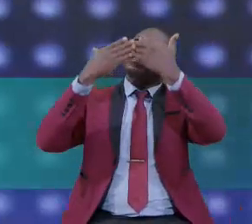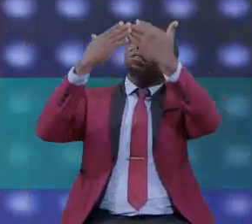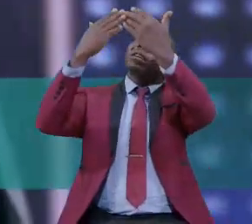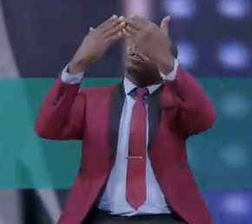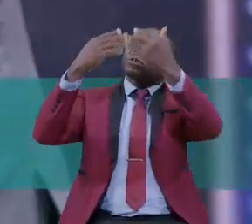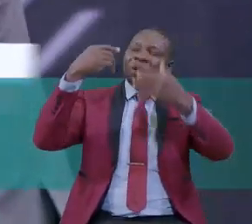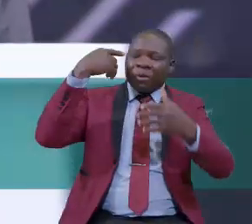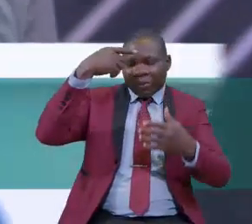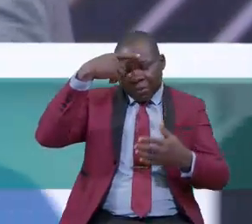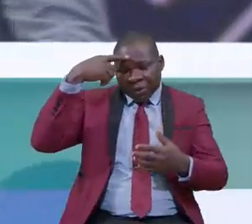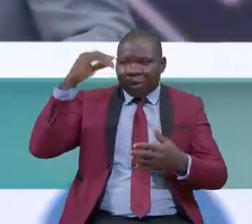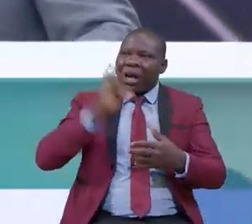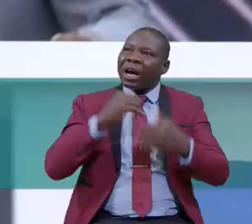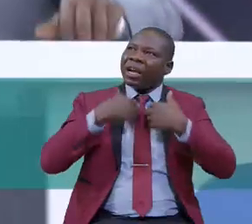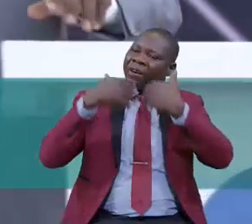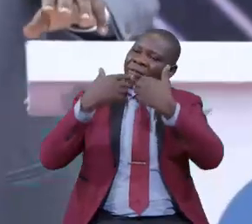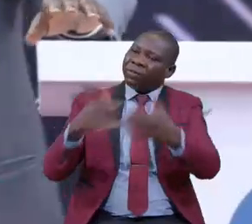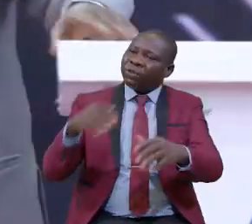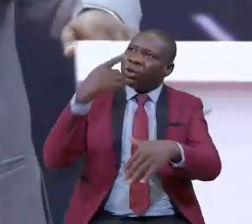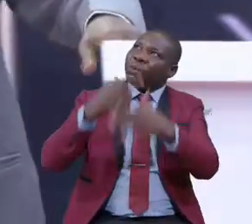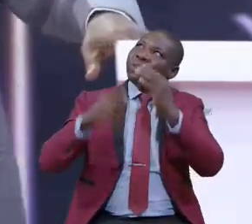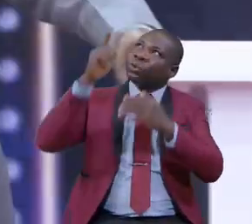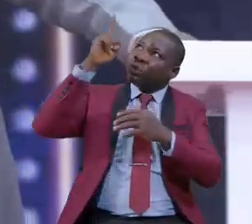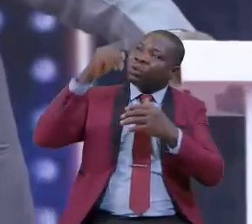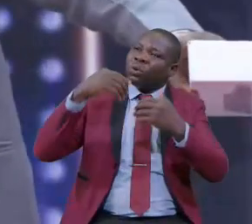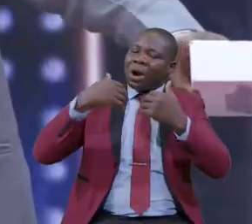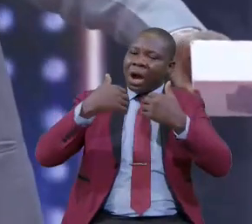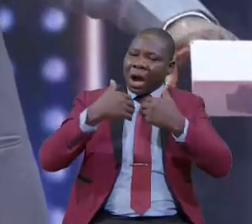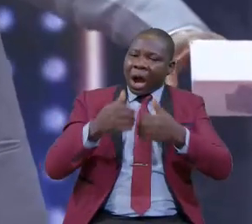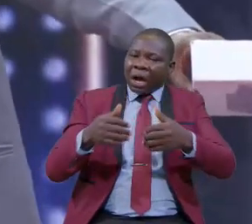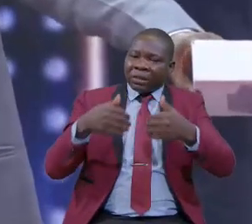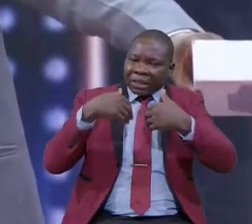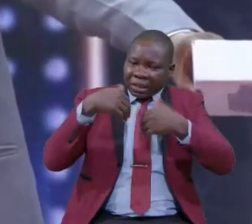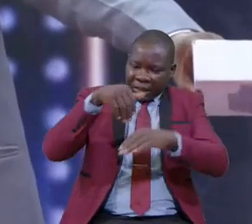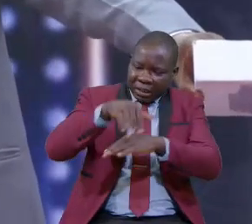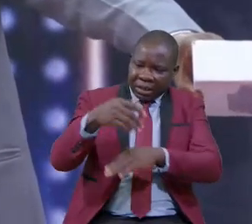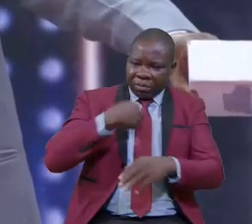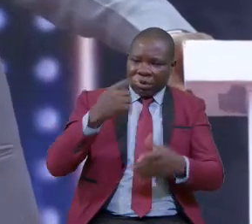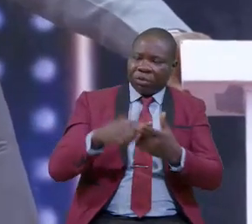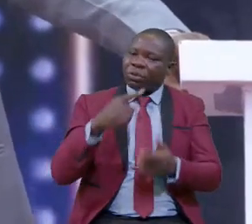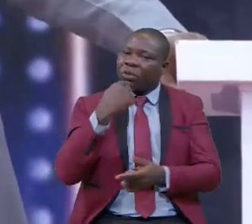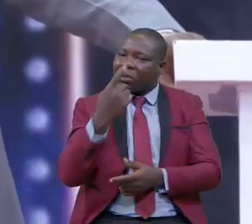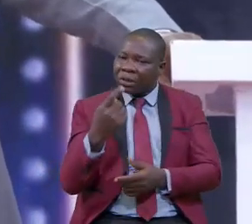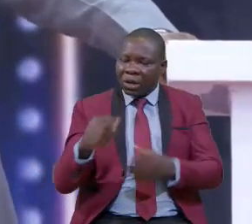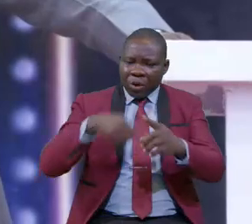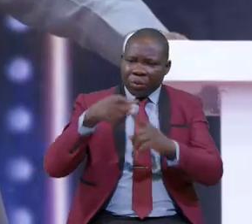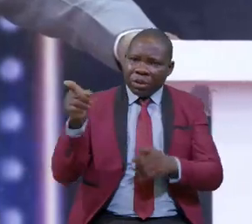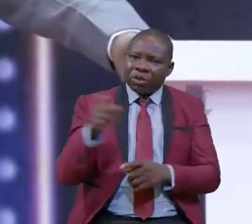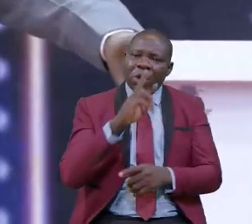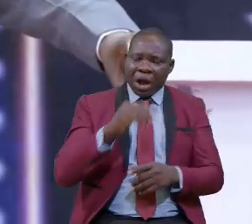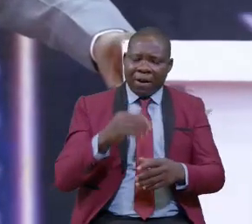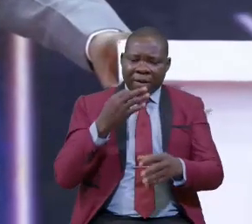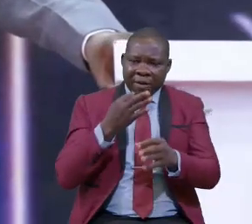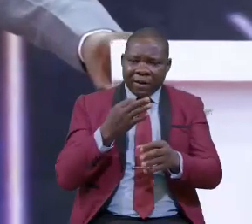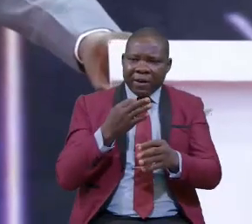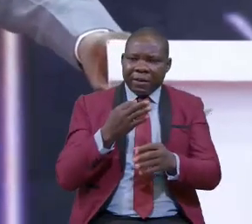Lord wants us to be like him. When you wait upon the Lord, he will renew your strength. And then you'll mount up